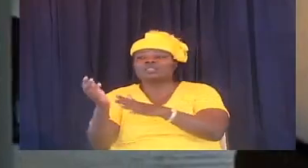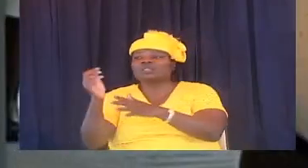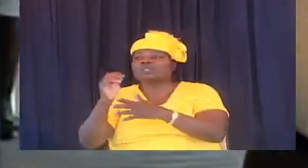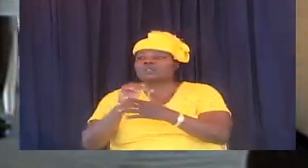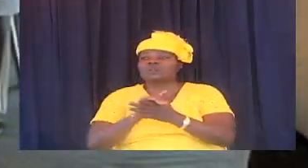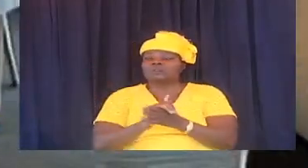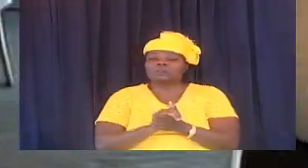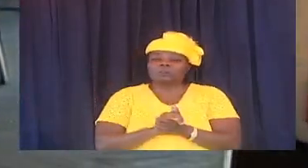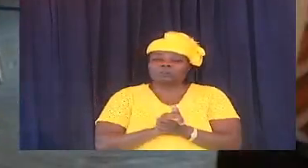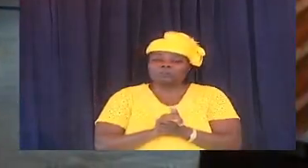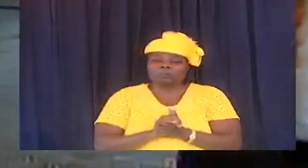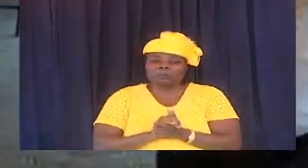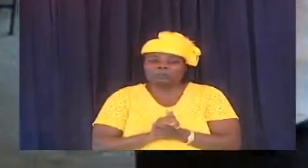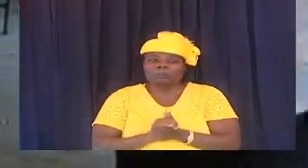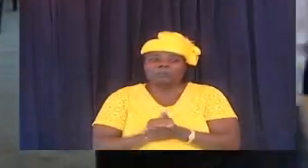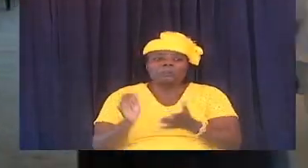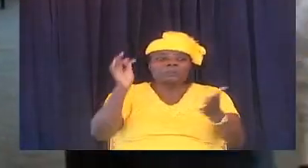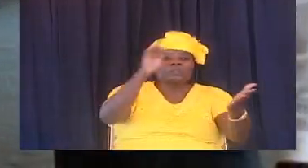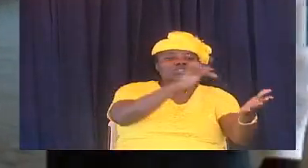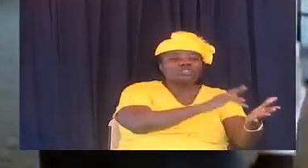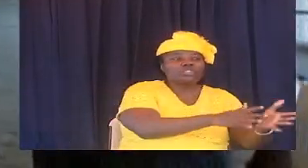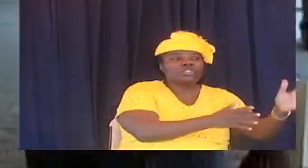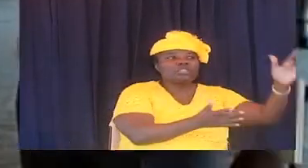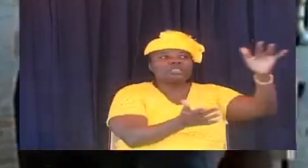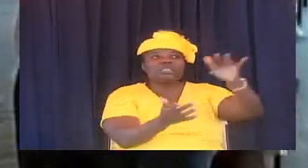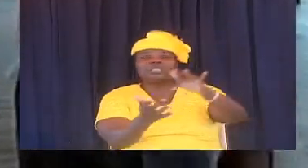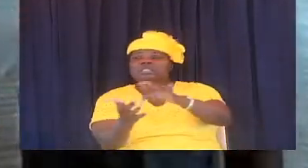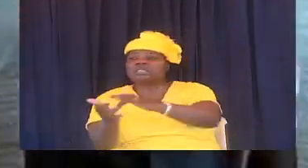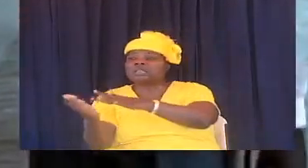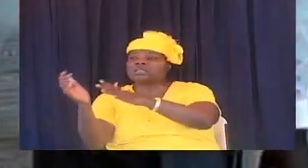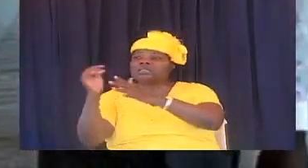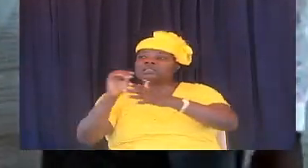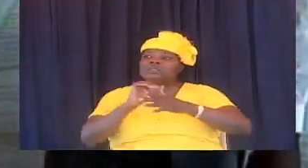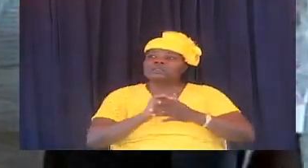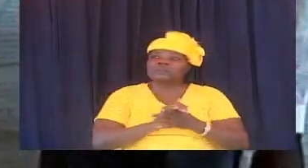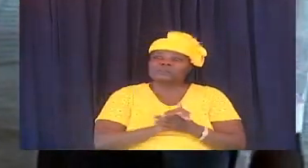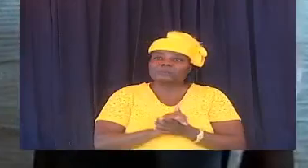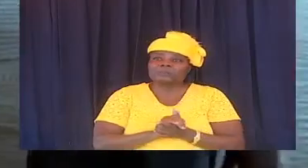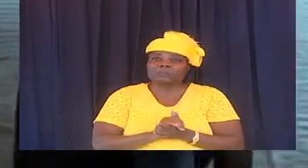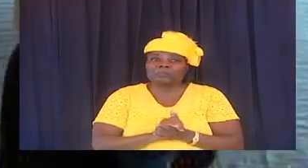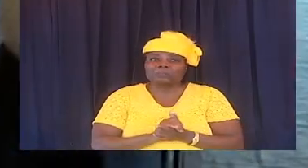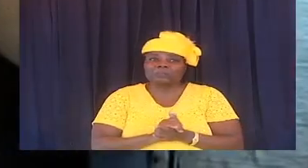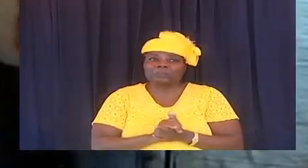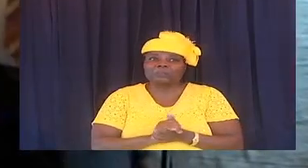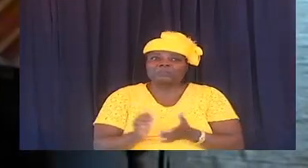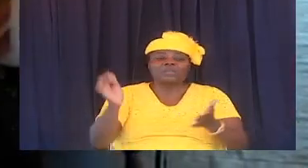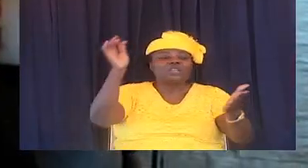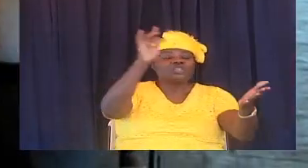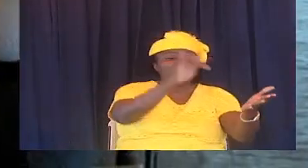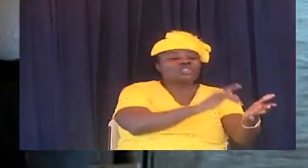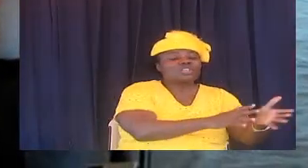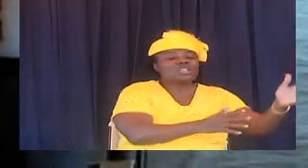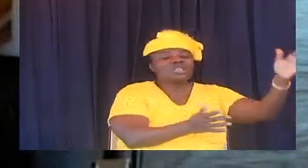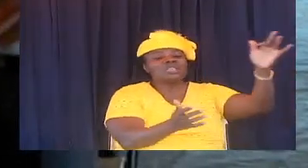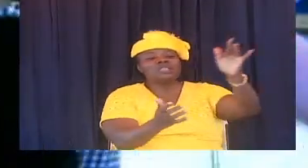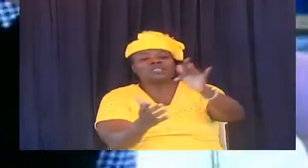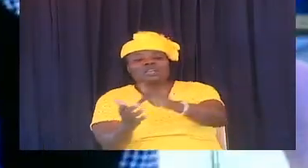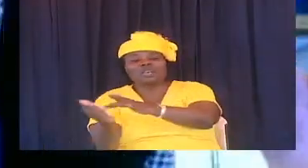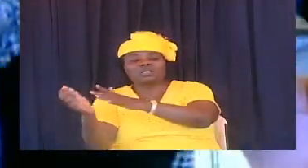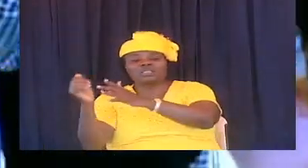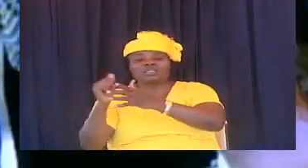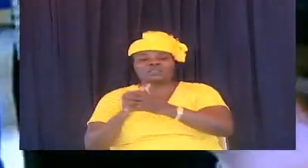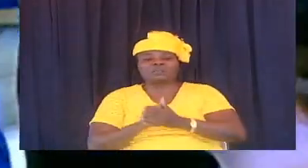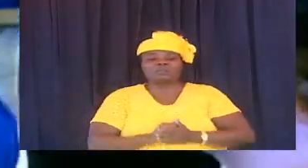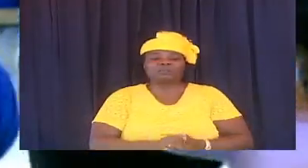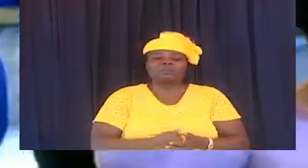Jesus. Let's do it yet another time. Jesus. Let's do it four more times.